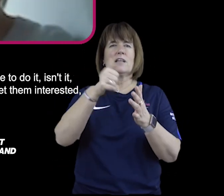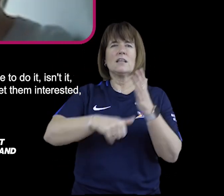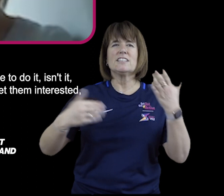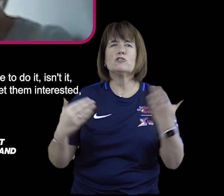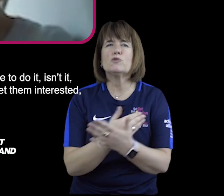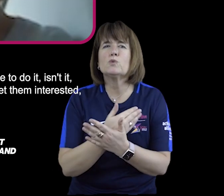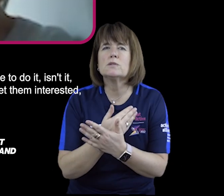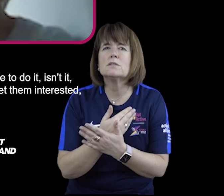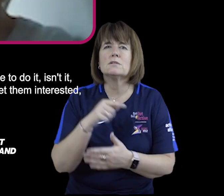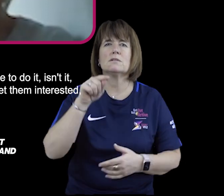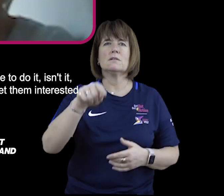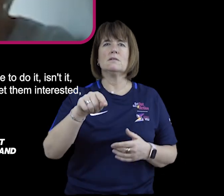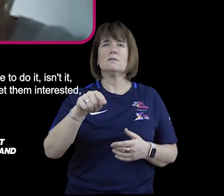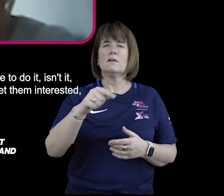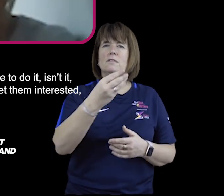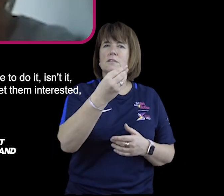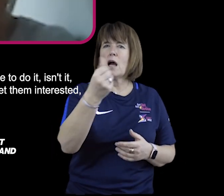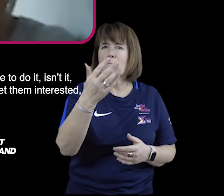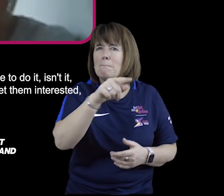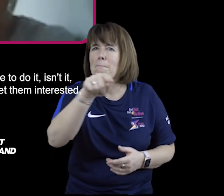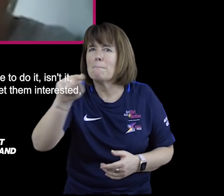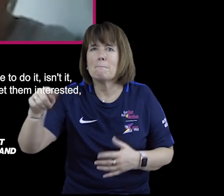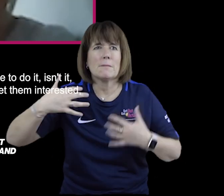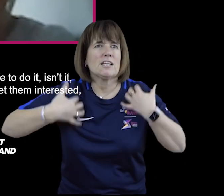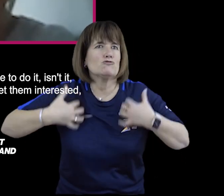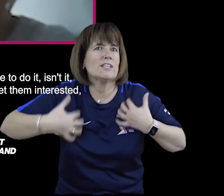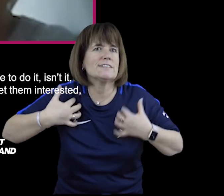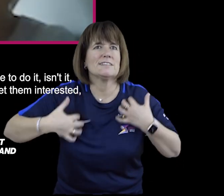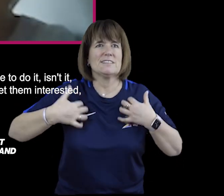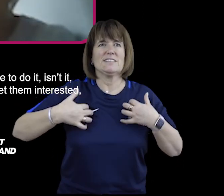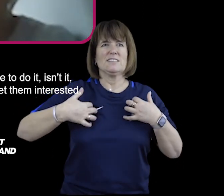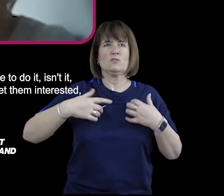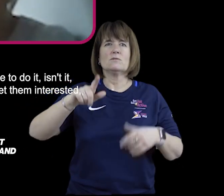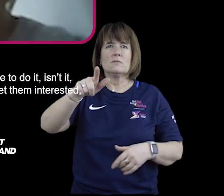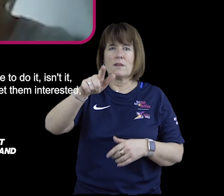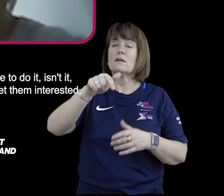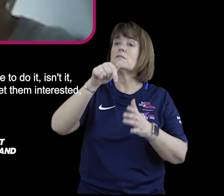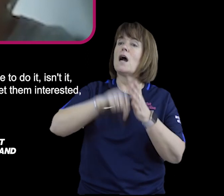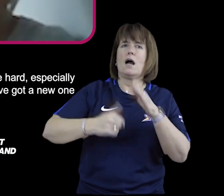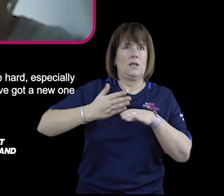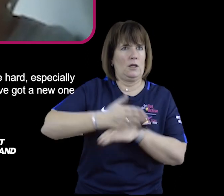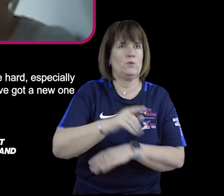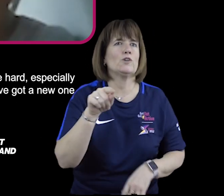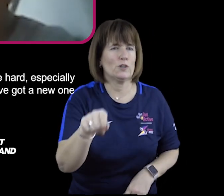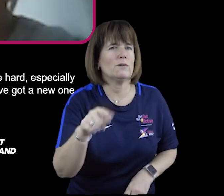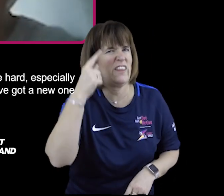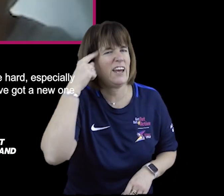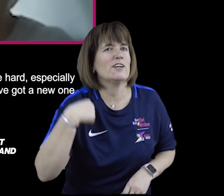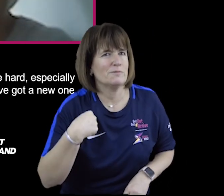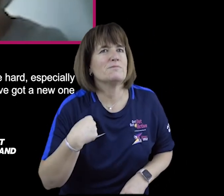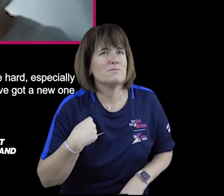introduce that to them, those certain people, to get them interested. And, this is where the hard work starts with us, I think so anyway, because